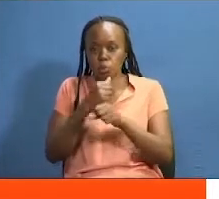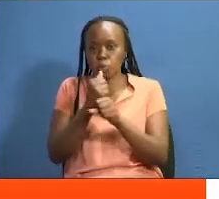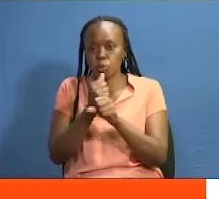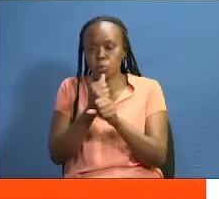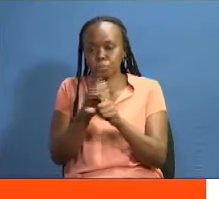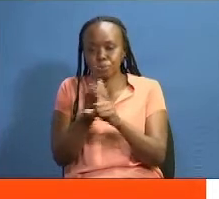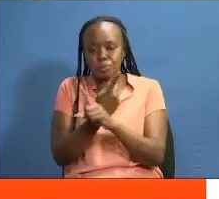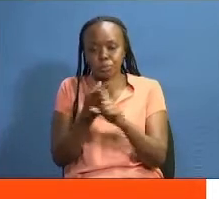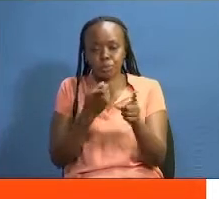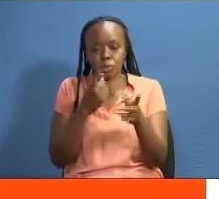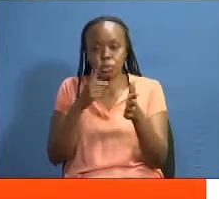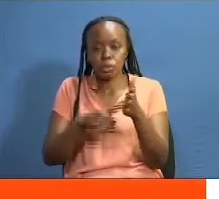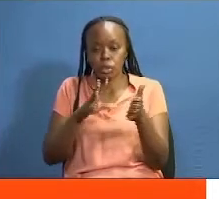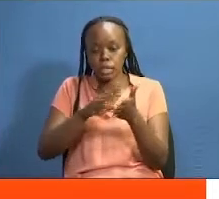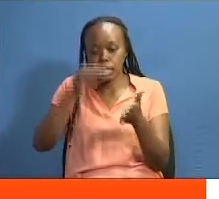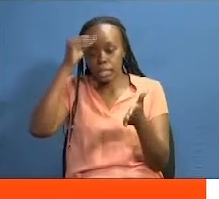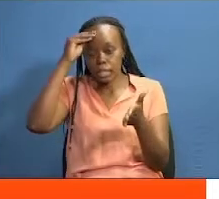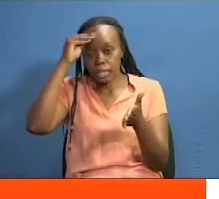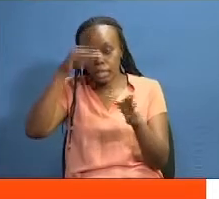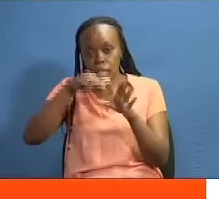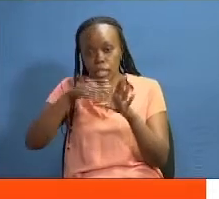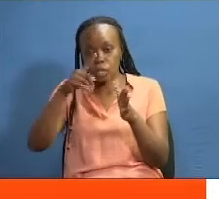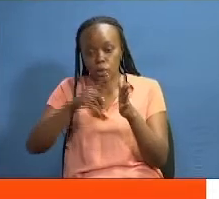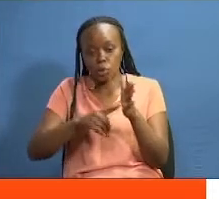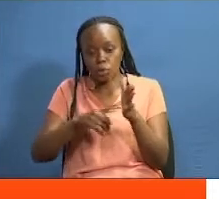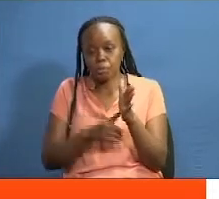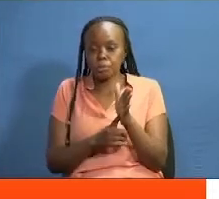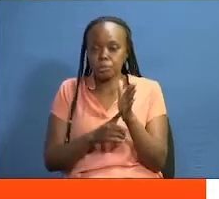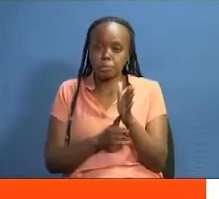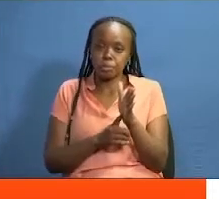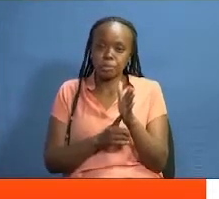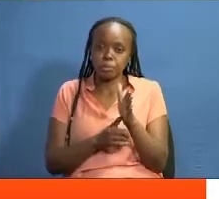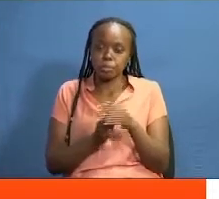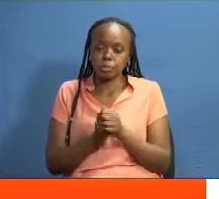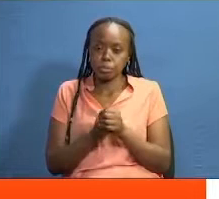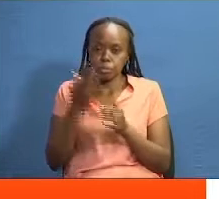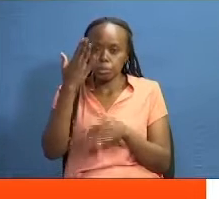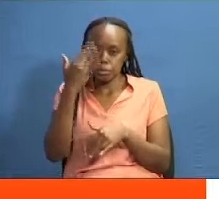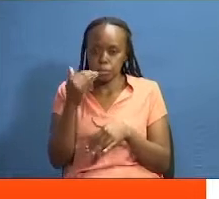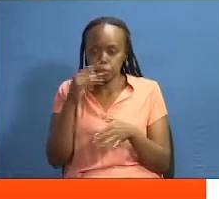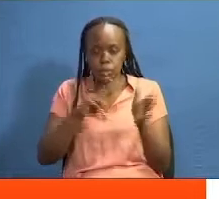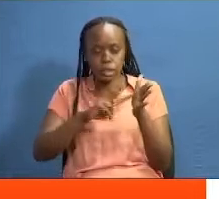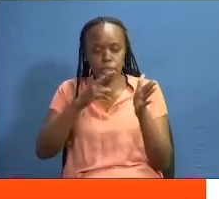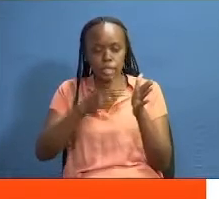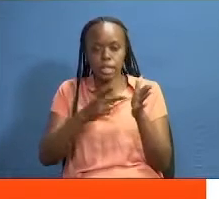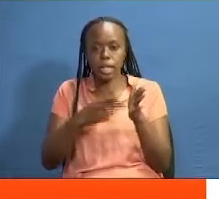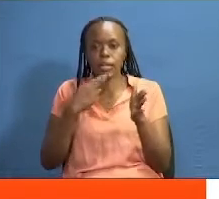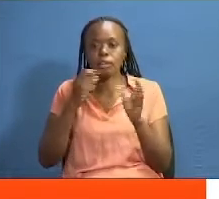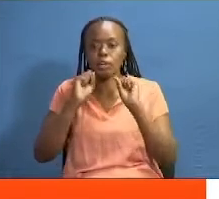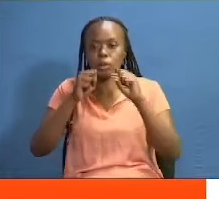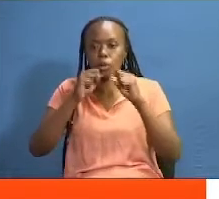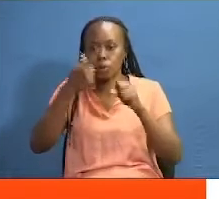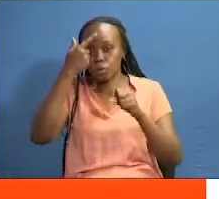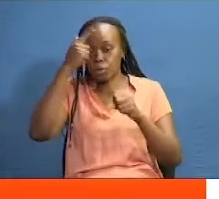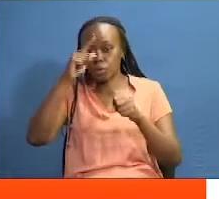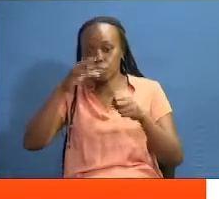different line from what they studied in, what they pursued professionally. Now, that means that there are possibilities that for the